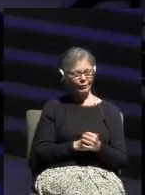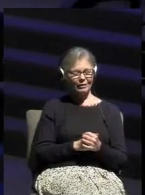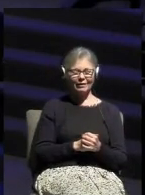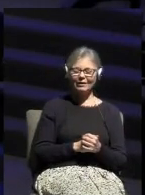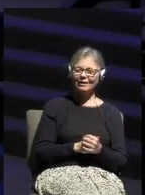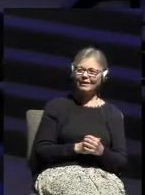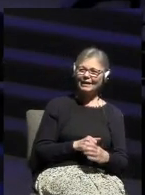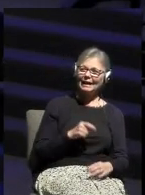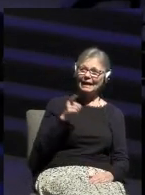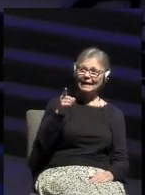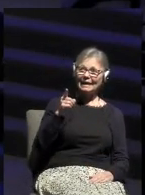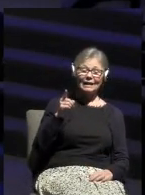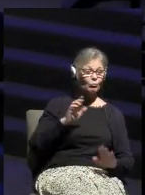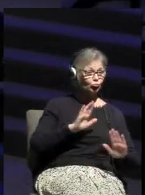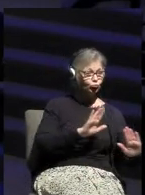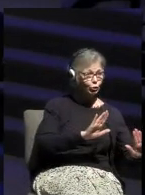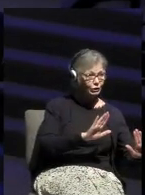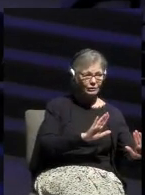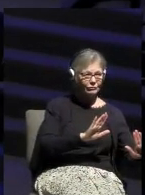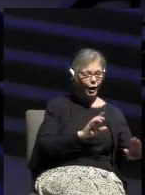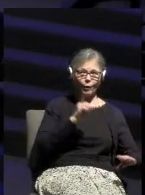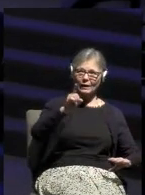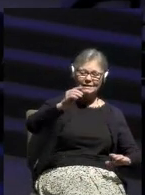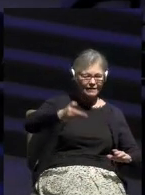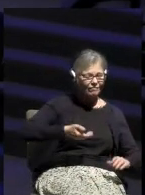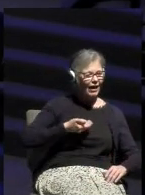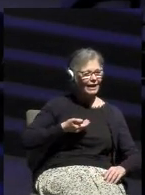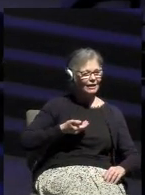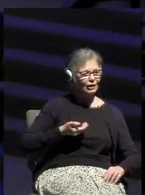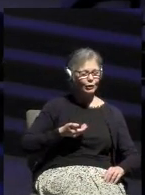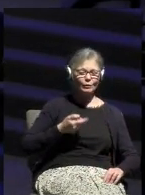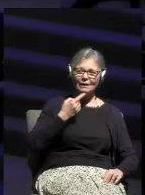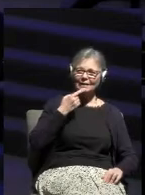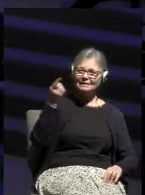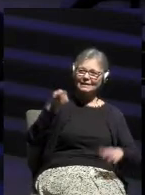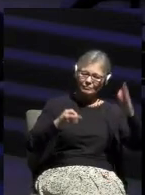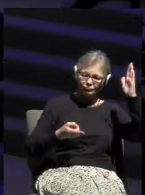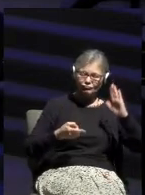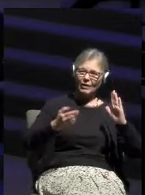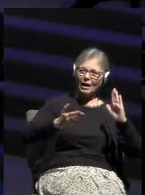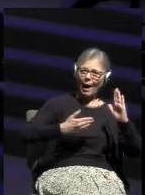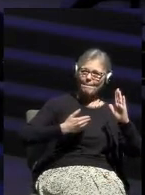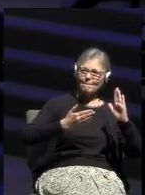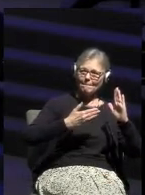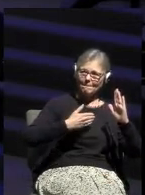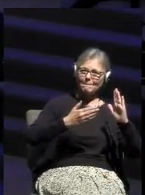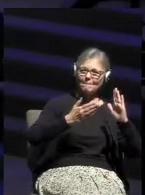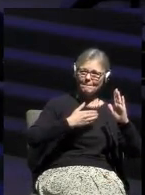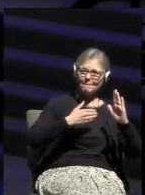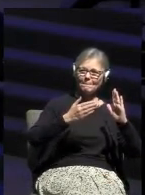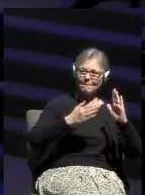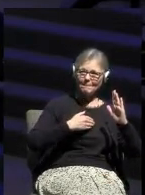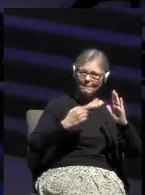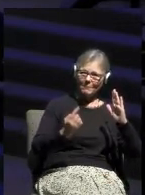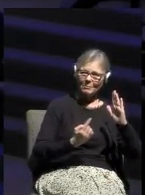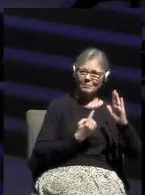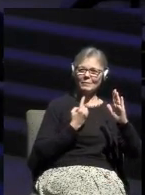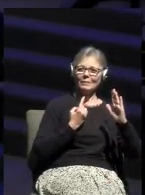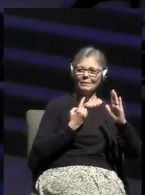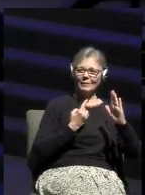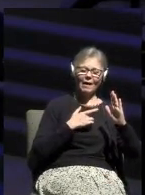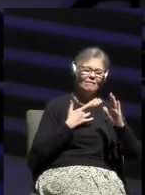he's not pushing us out, but he's inviting us in. He's not running from us, but running towards us.